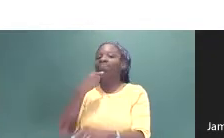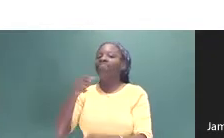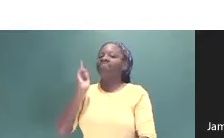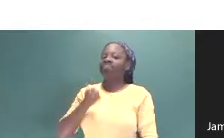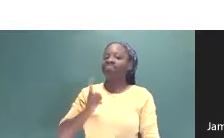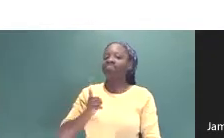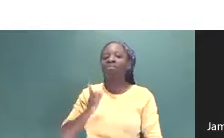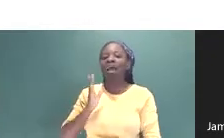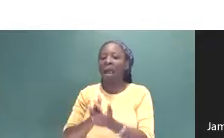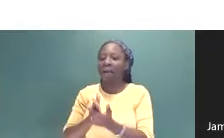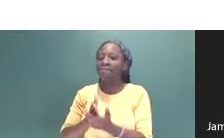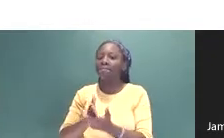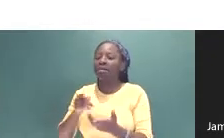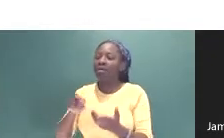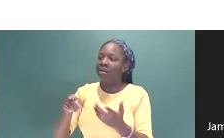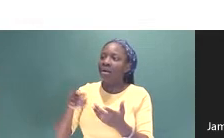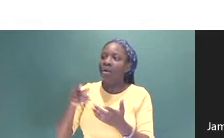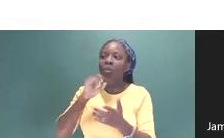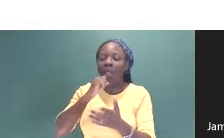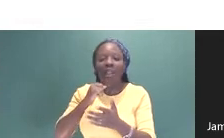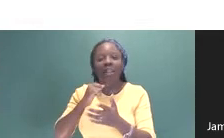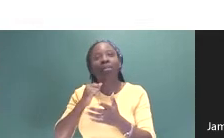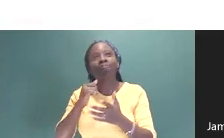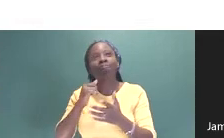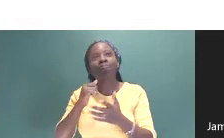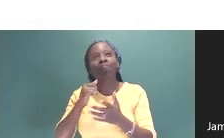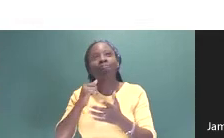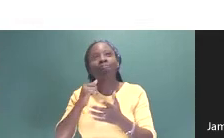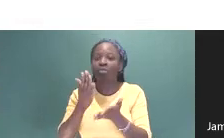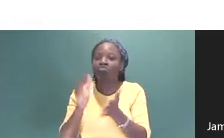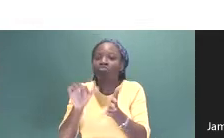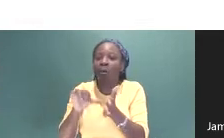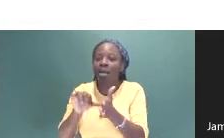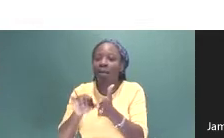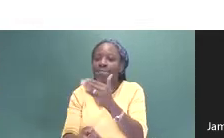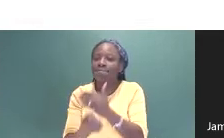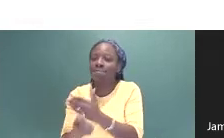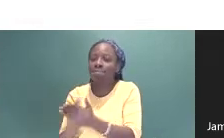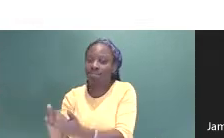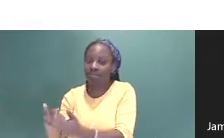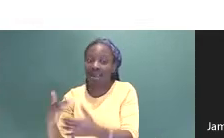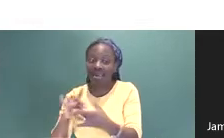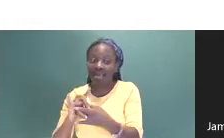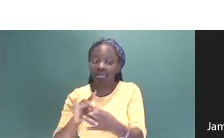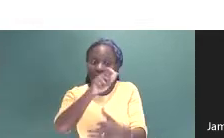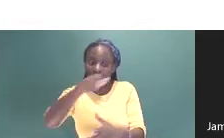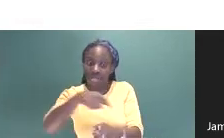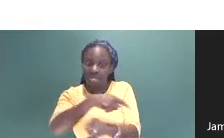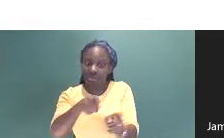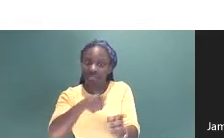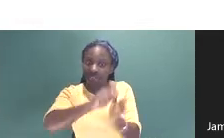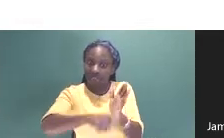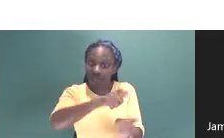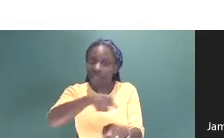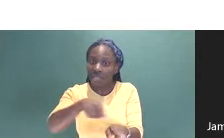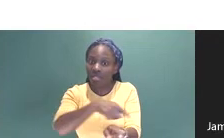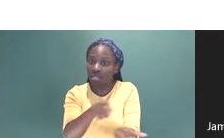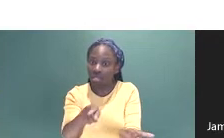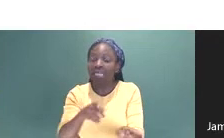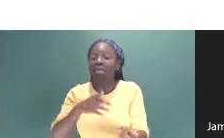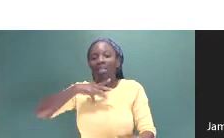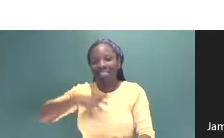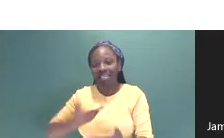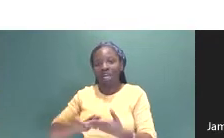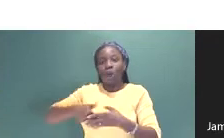to be a particular difficulty for people with disabilities if an inclusive approach wasn't used. A